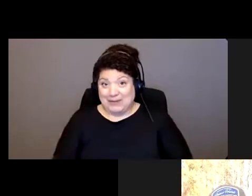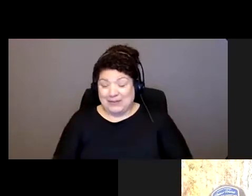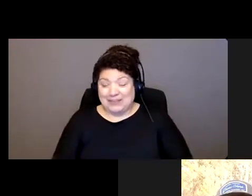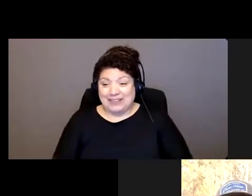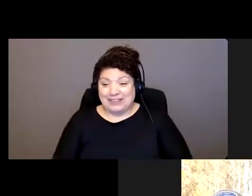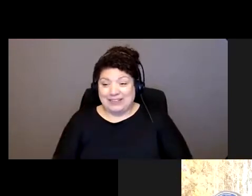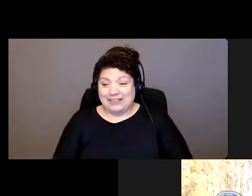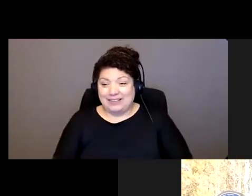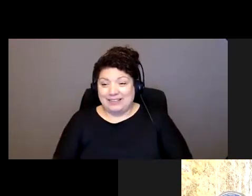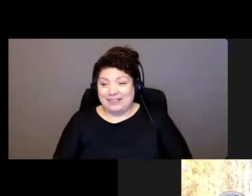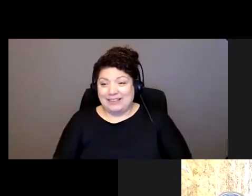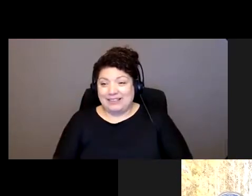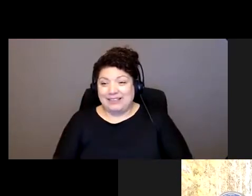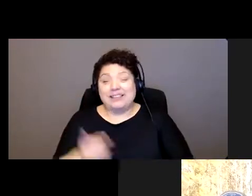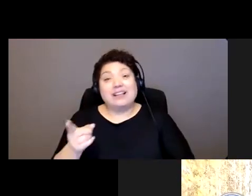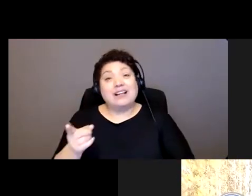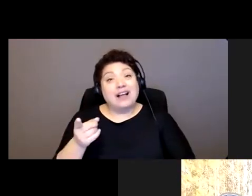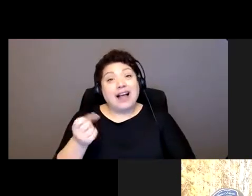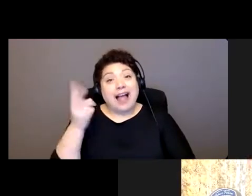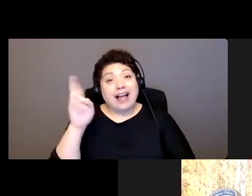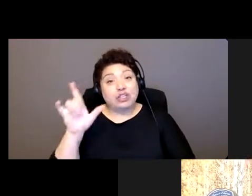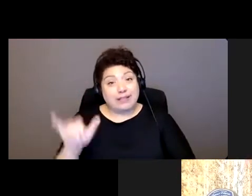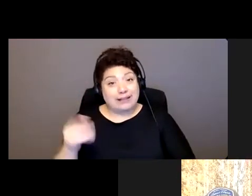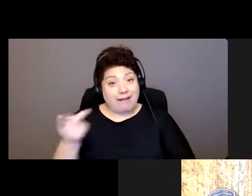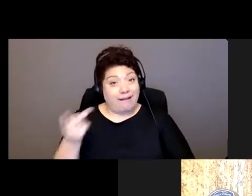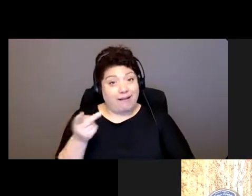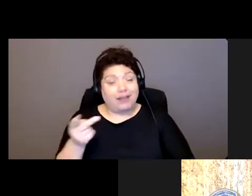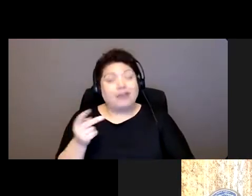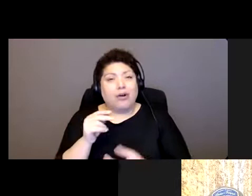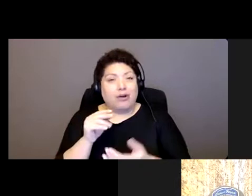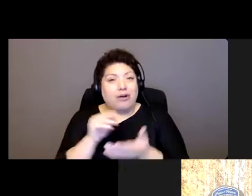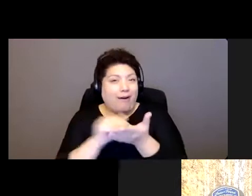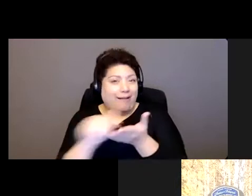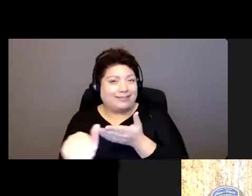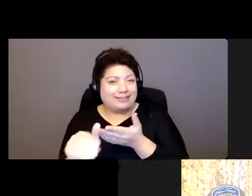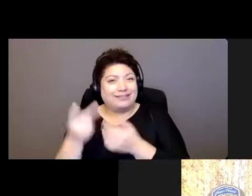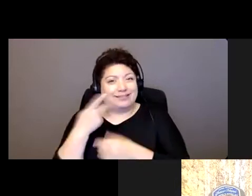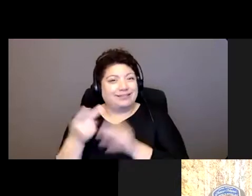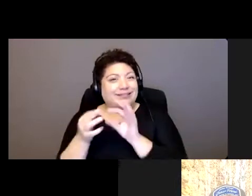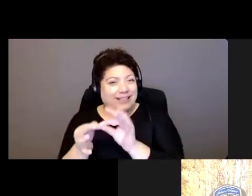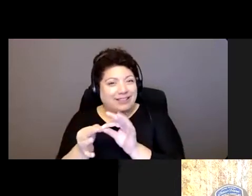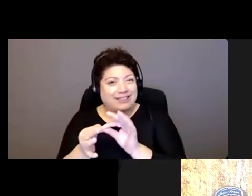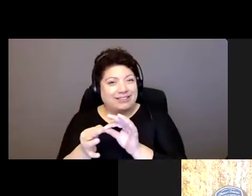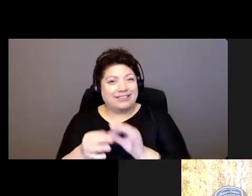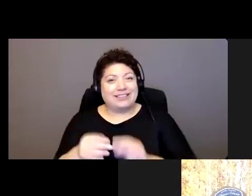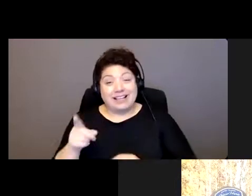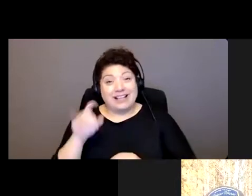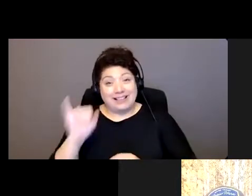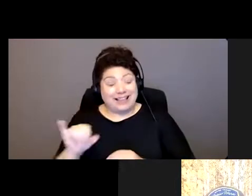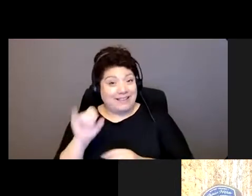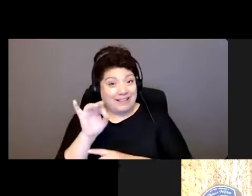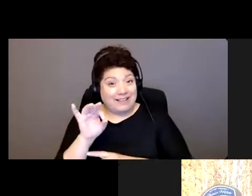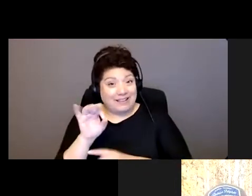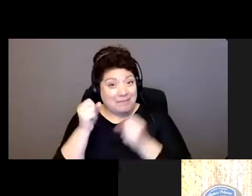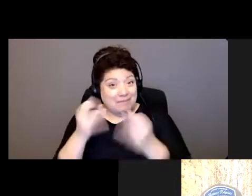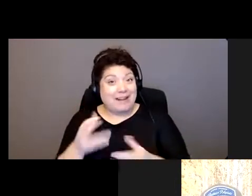What were you And saying? Ashley and I work together a lot too. Yeah, I said, I don't know. Do I? Is that a lot?